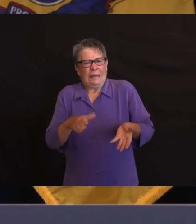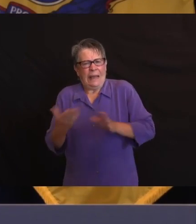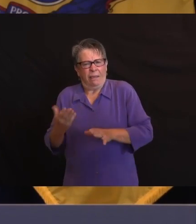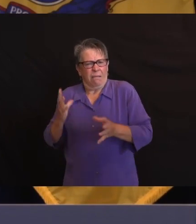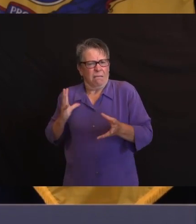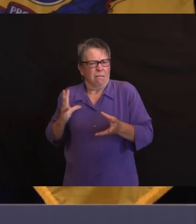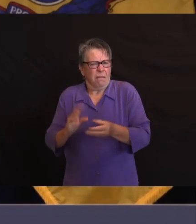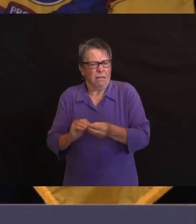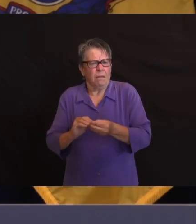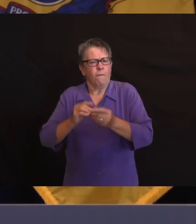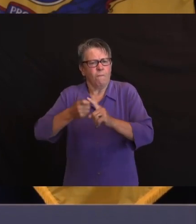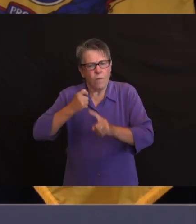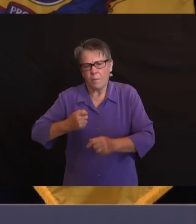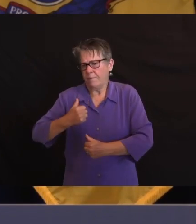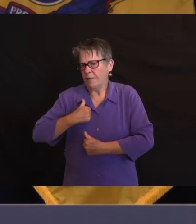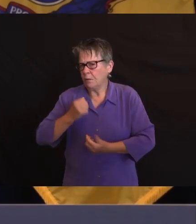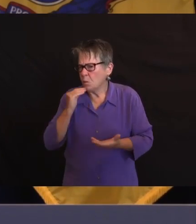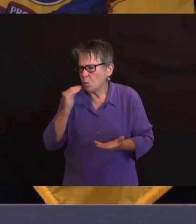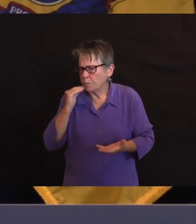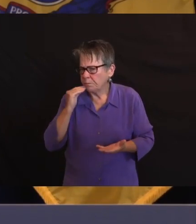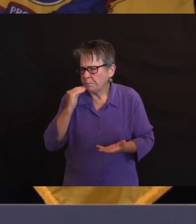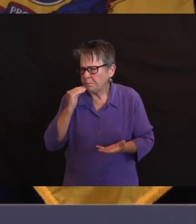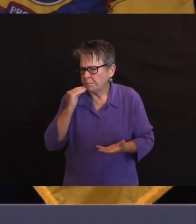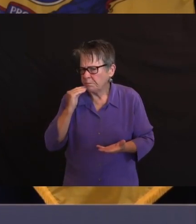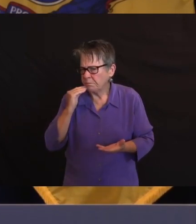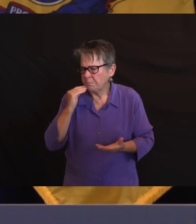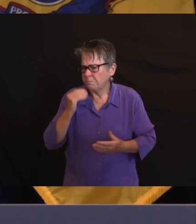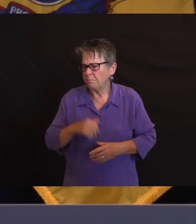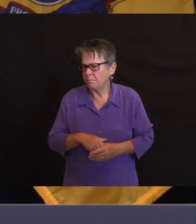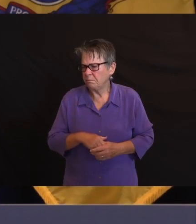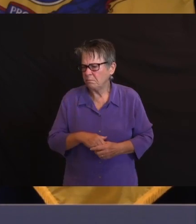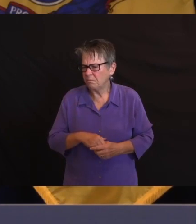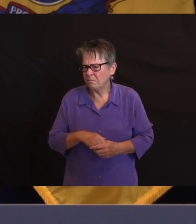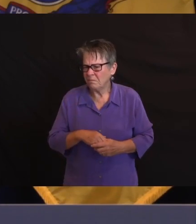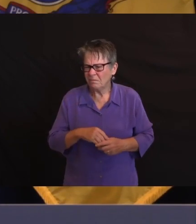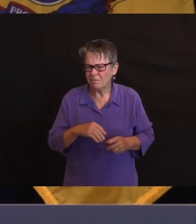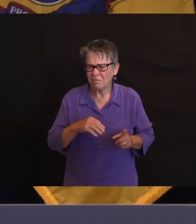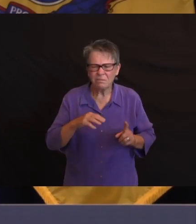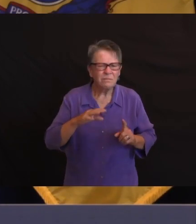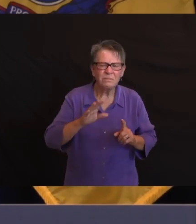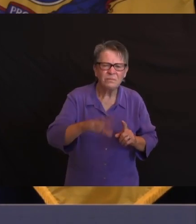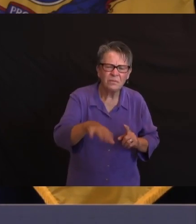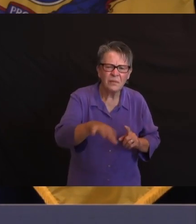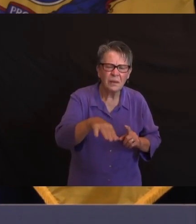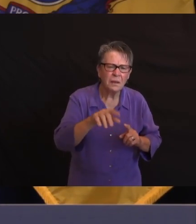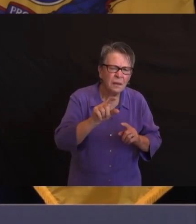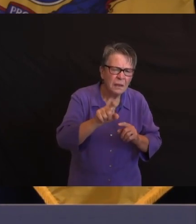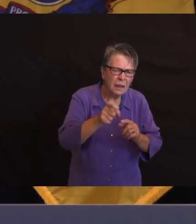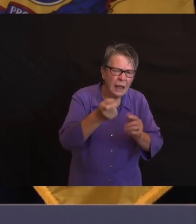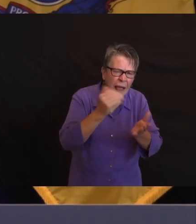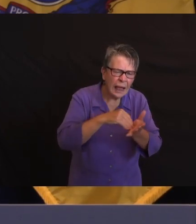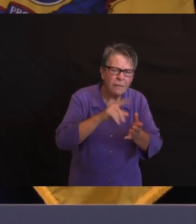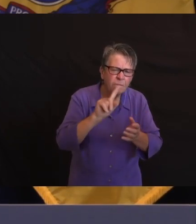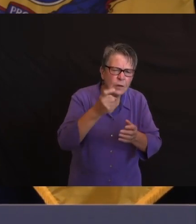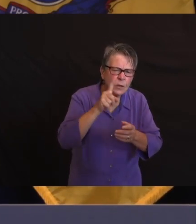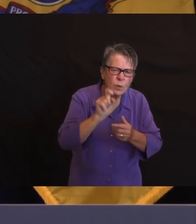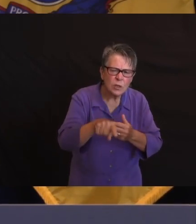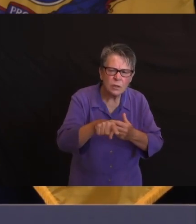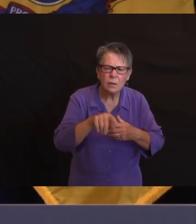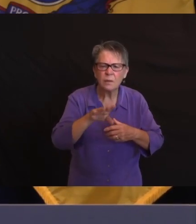about. On having the state gather and analyze local and county data on things